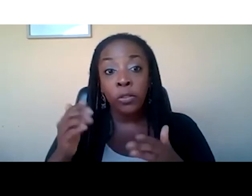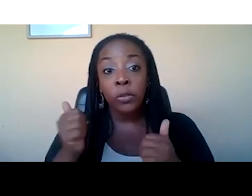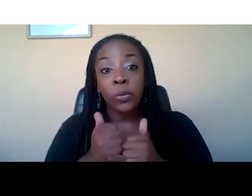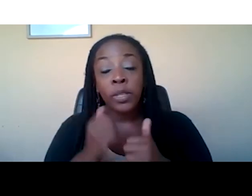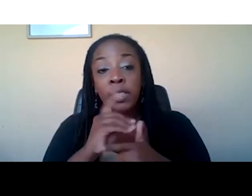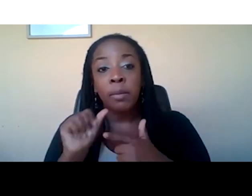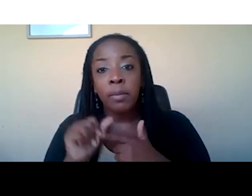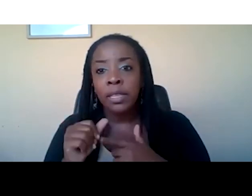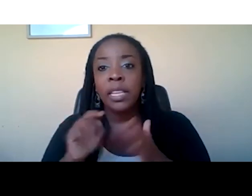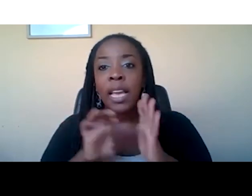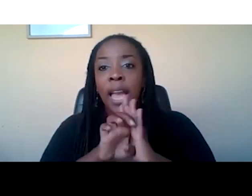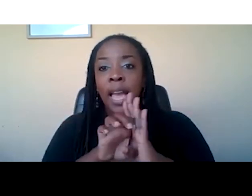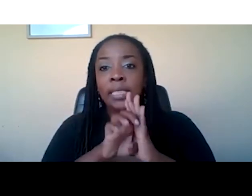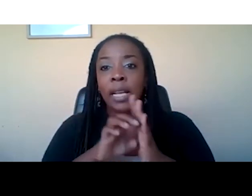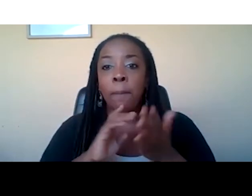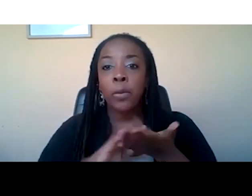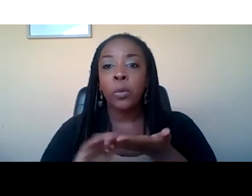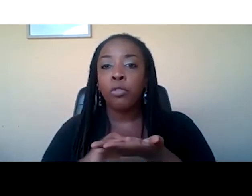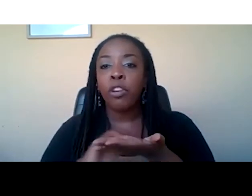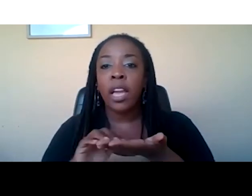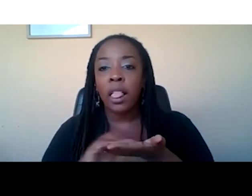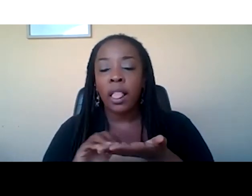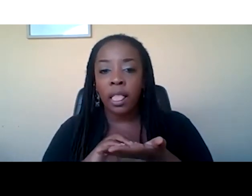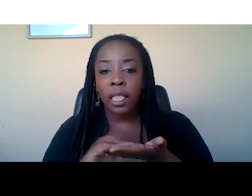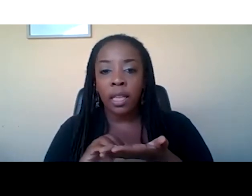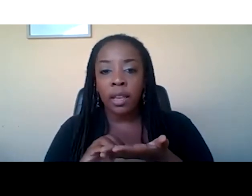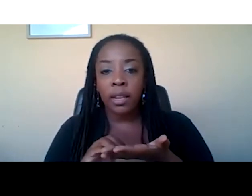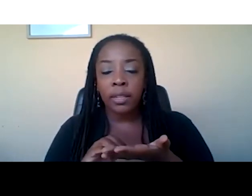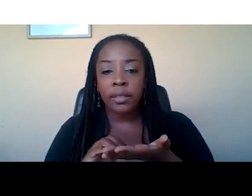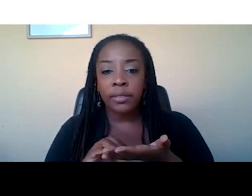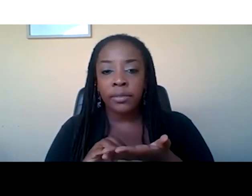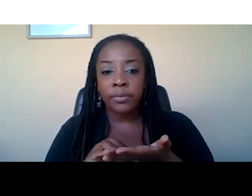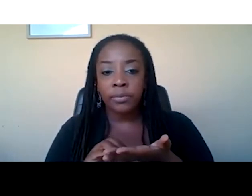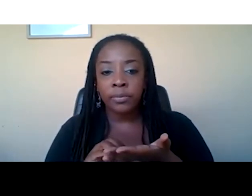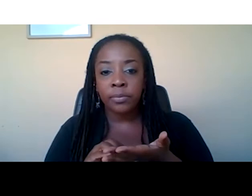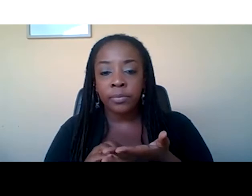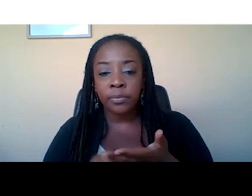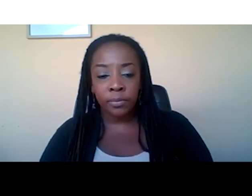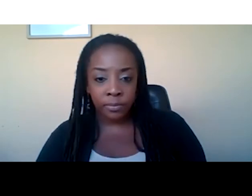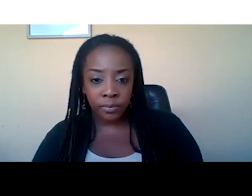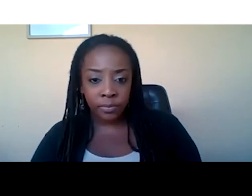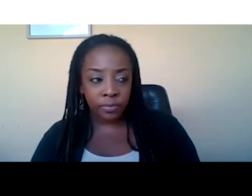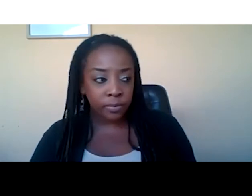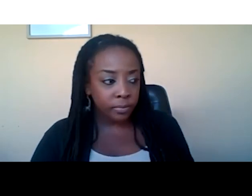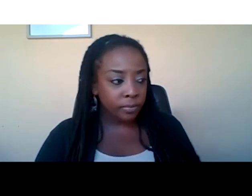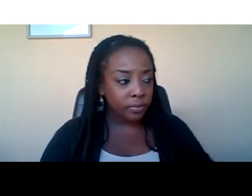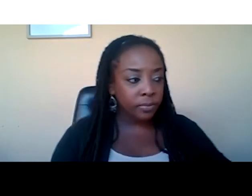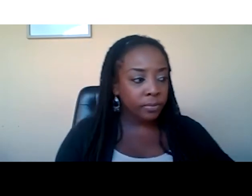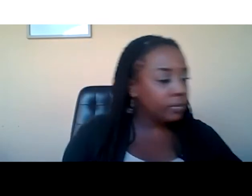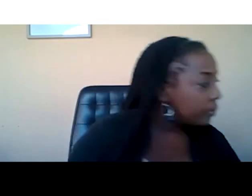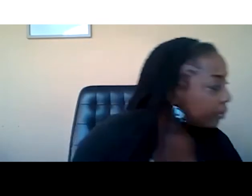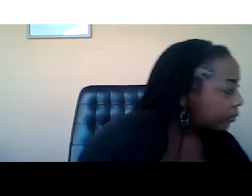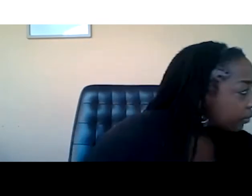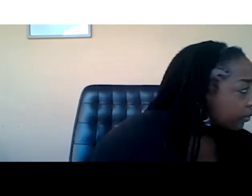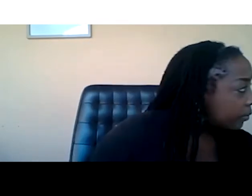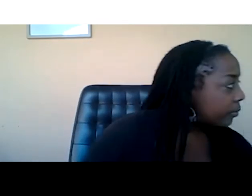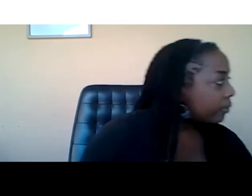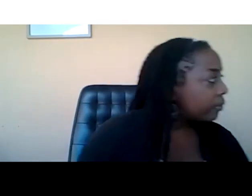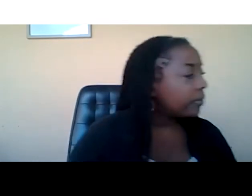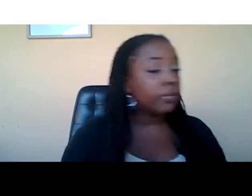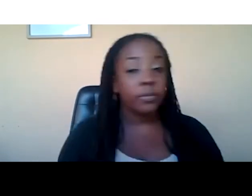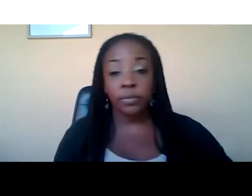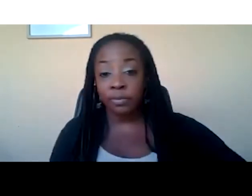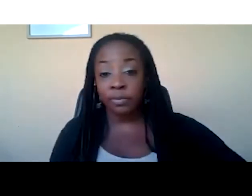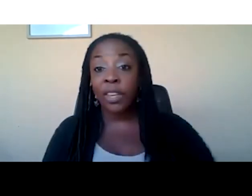example, Braille. Well, in formats that are accessible to persons who are visually impaired or blind, well, that would be